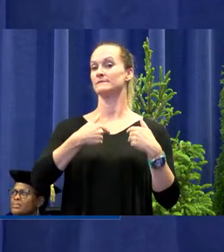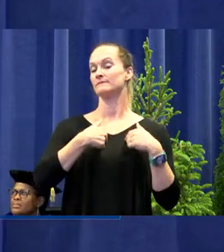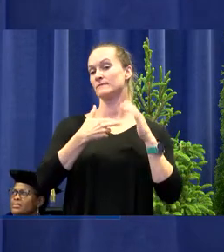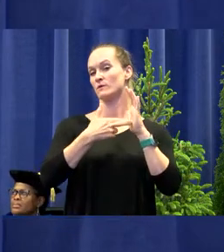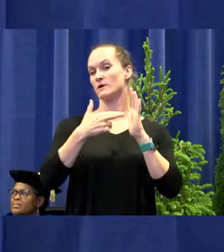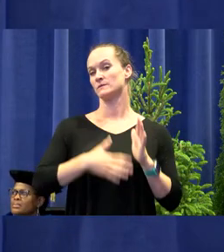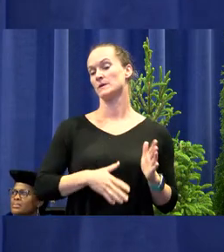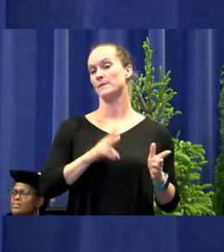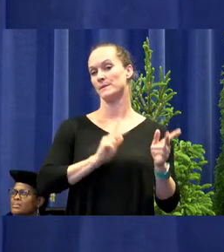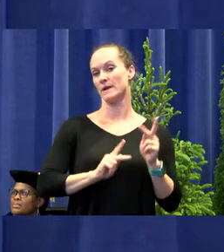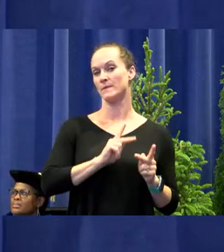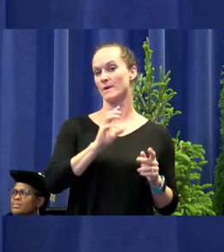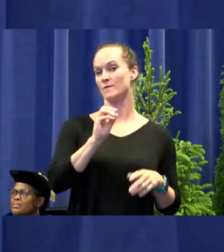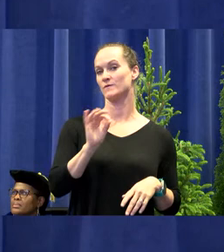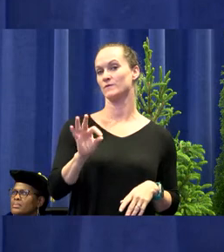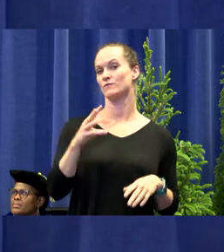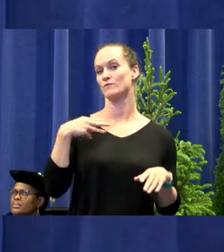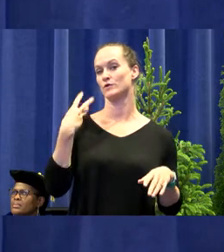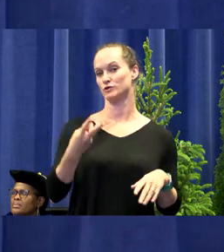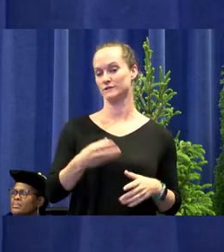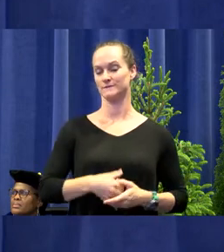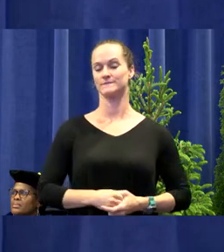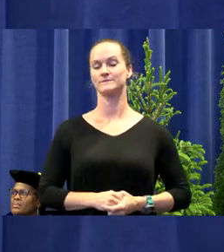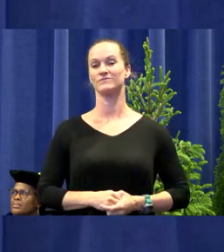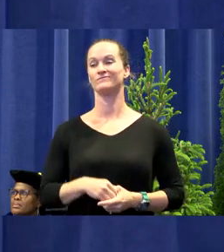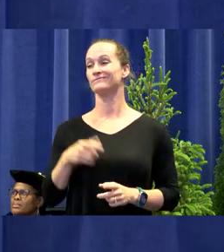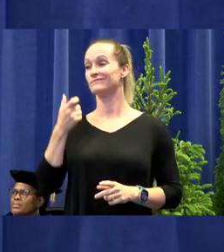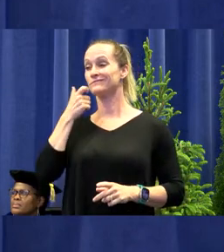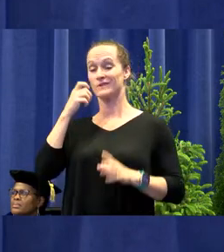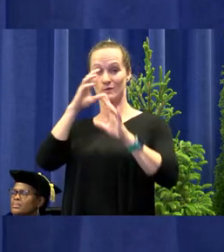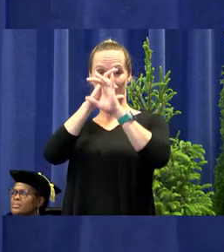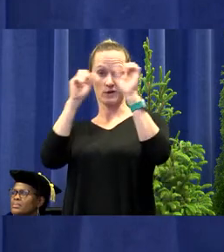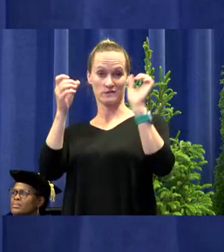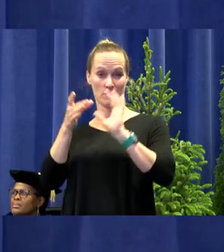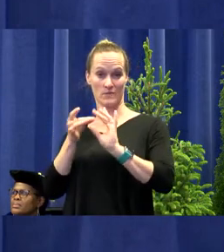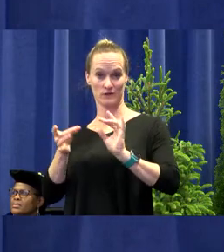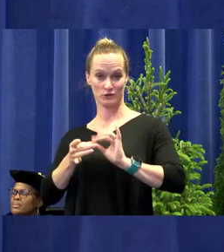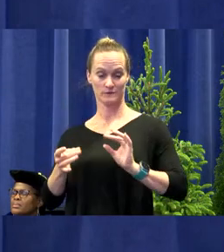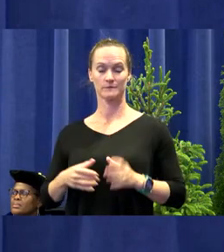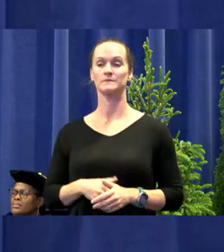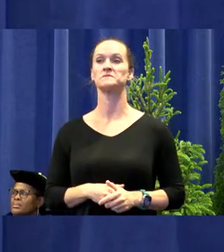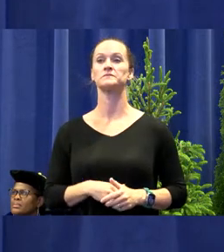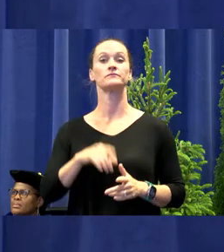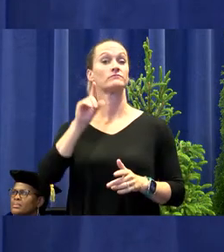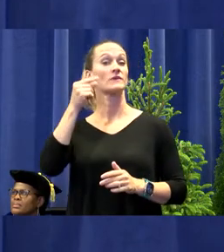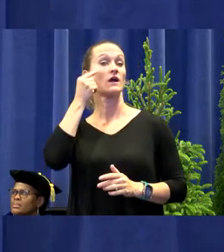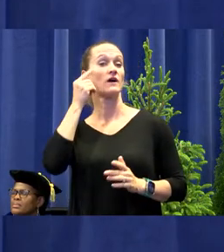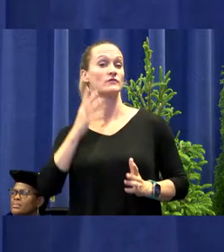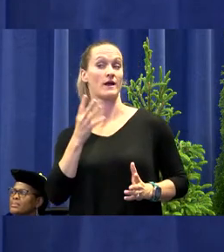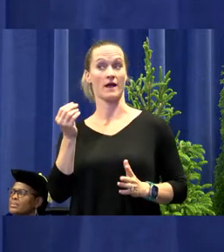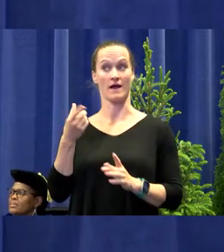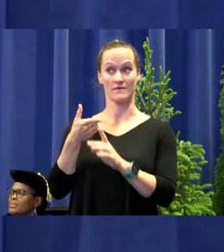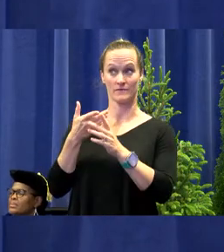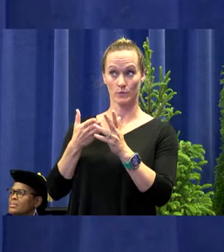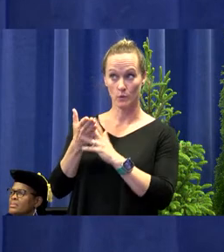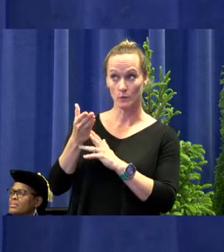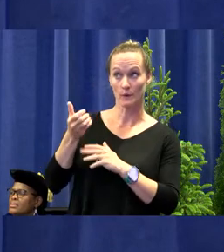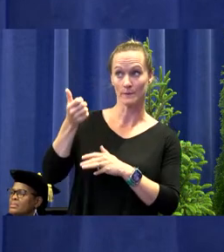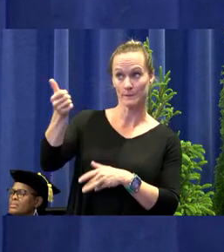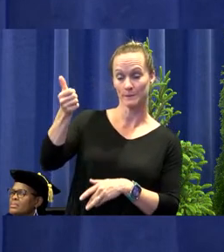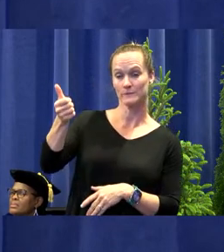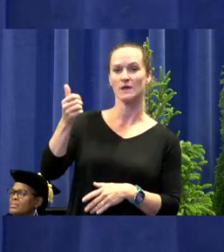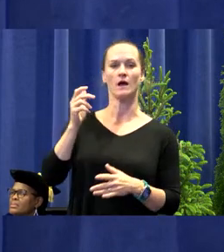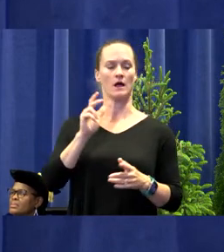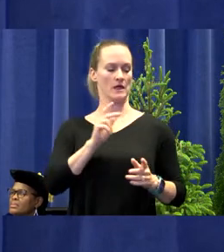people of the state of Washington. As President Randhawa noted, it is the governor and through him, the people of our